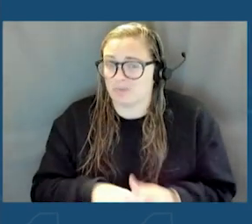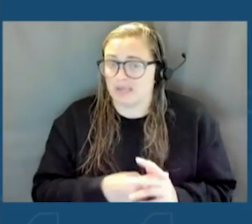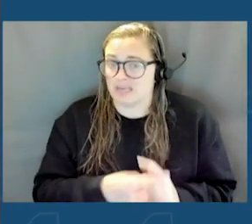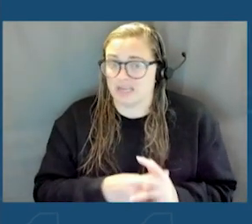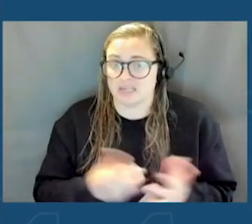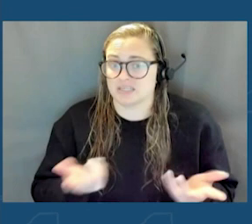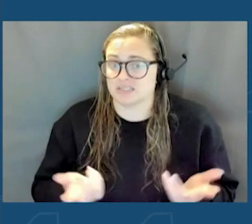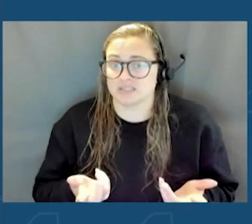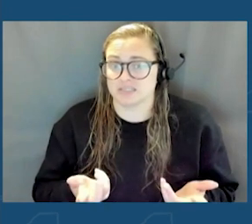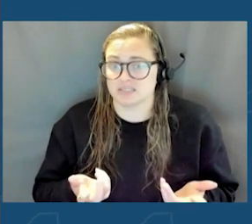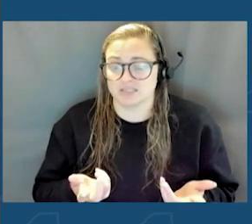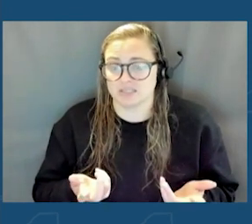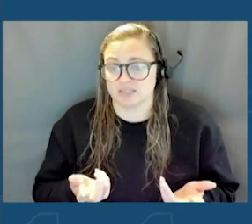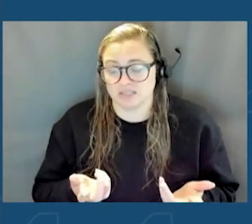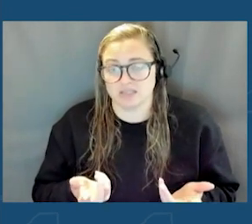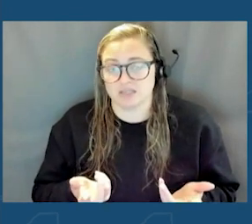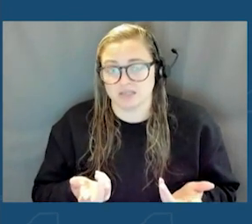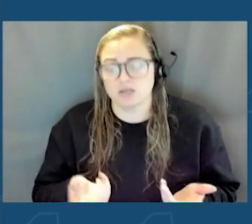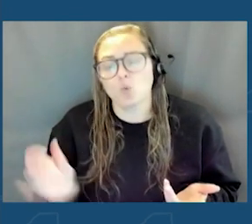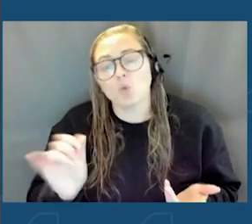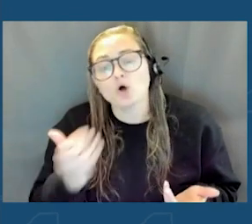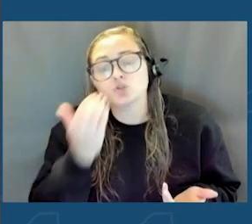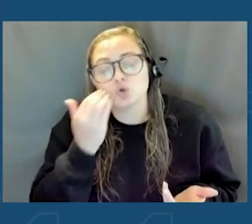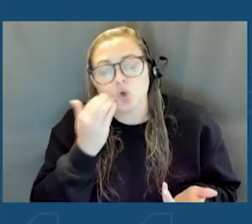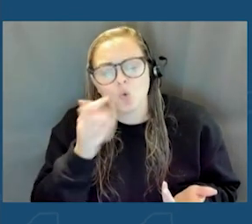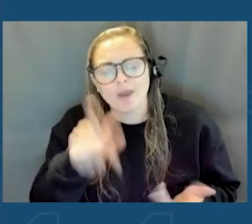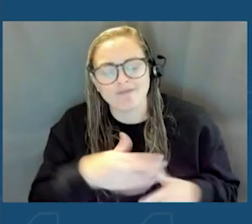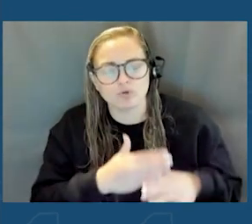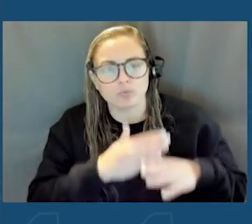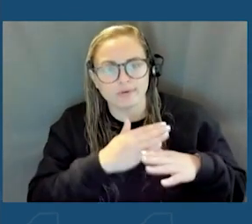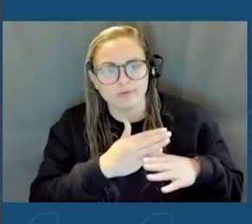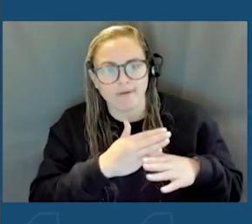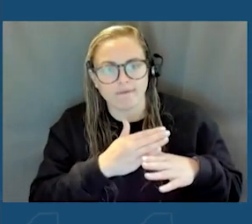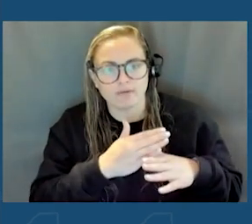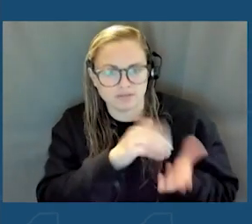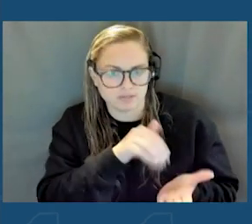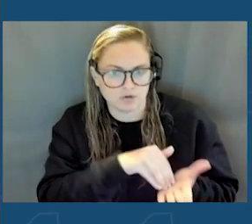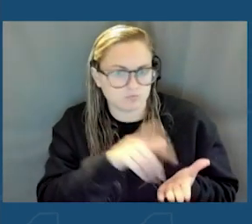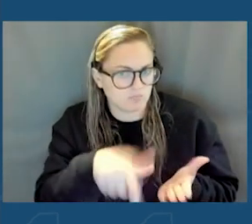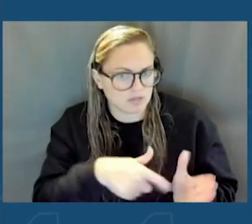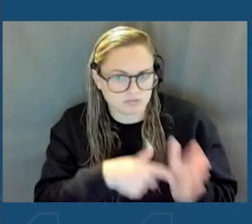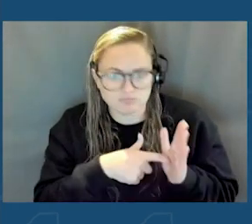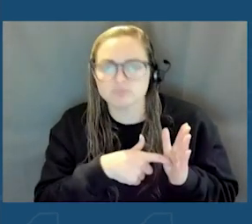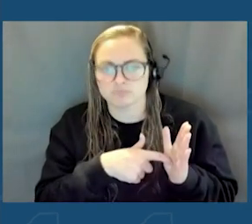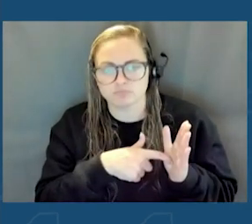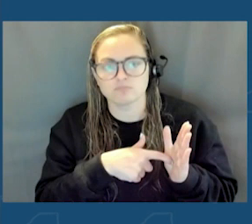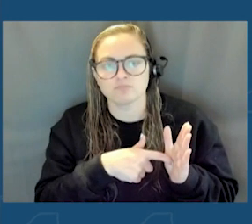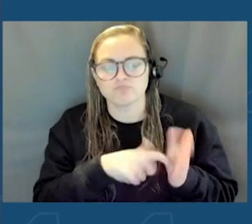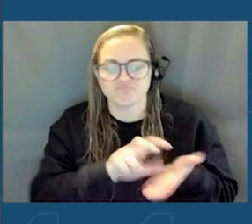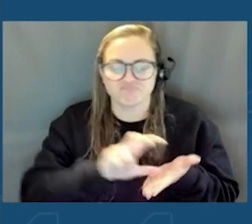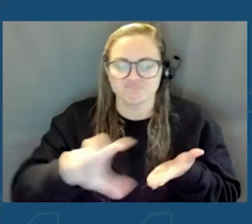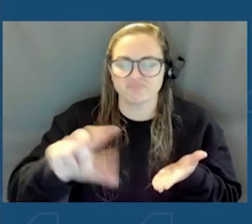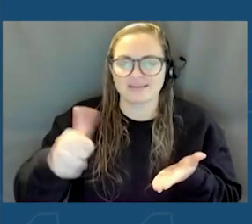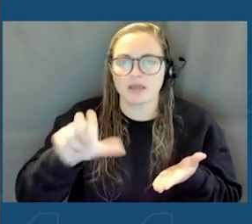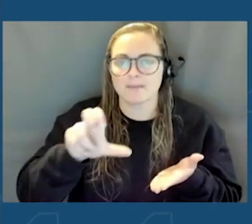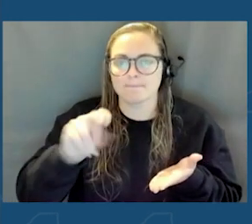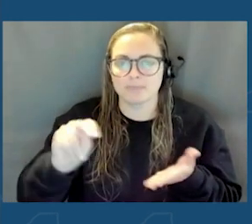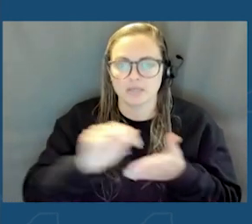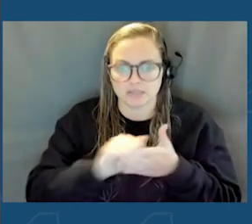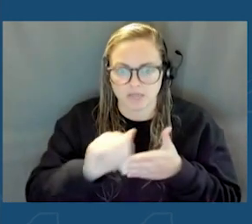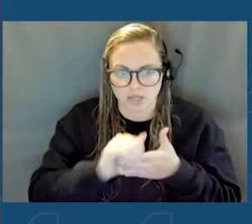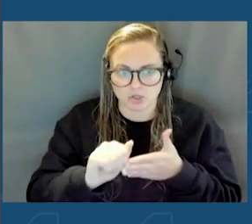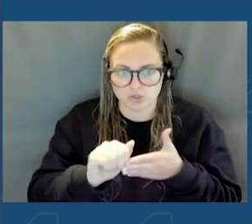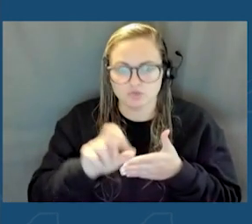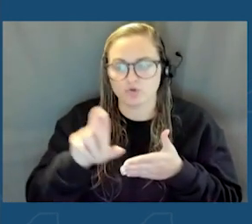is just the beginning. We also know we have to protect these centers. So we allocated $10 million in grants for